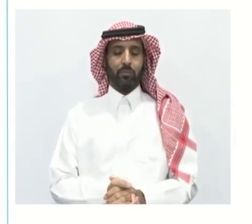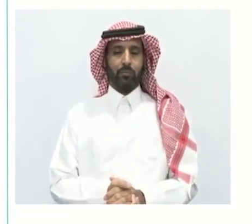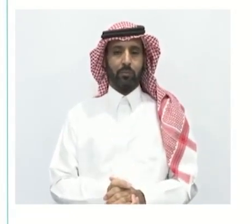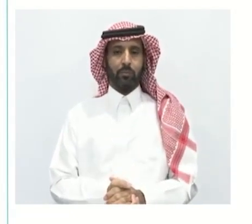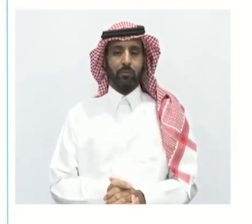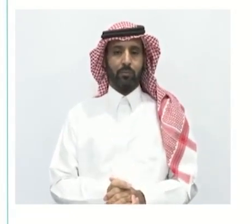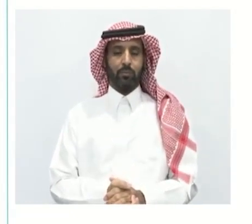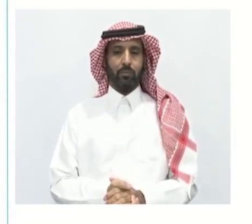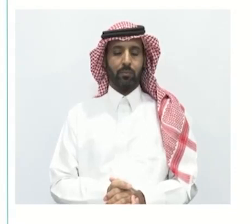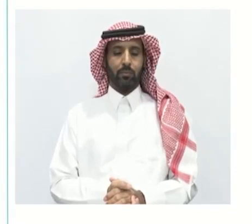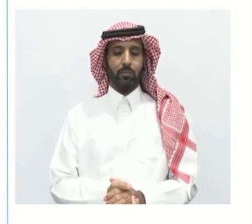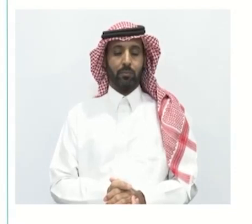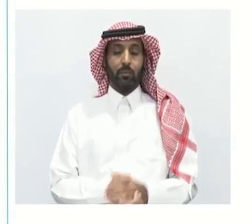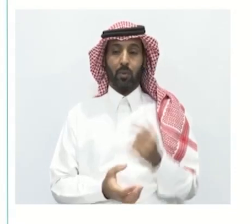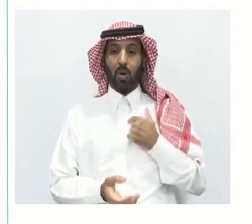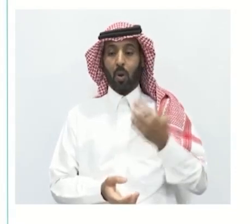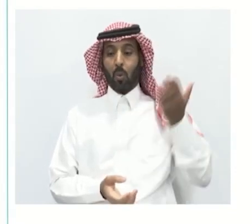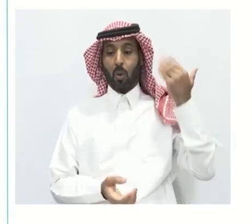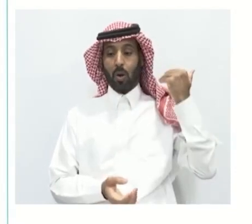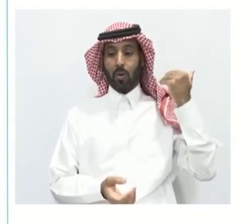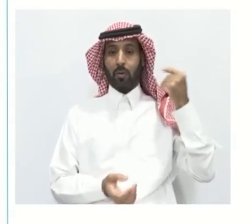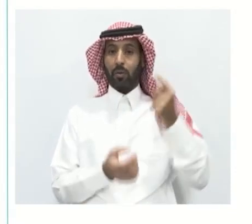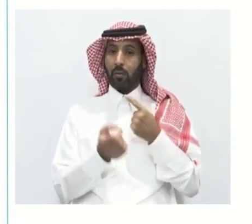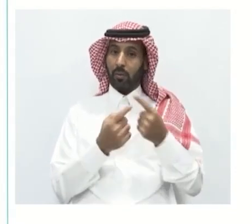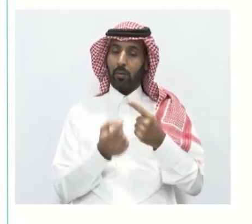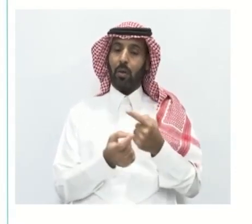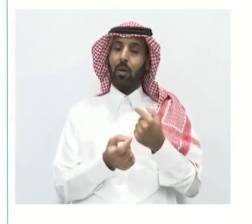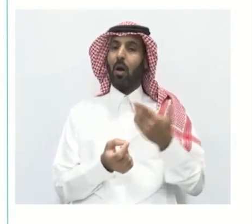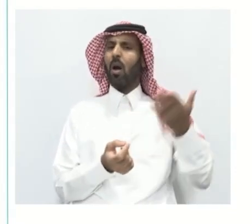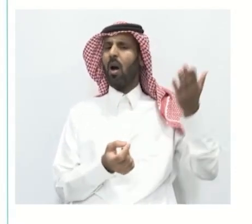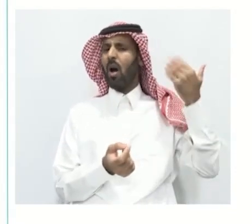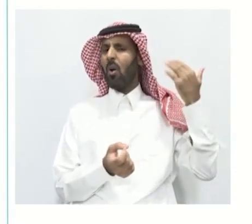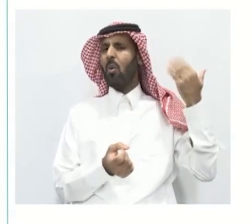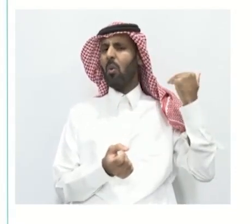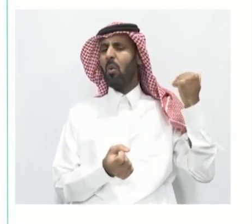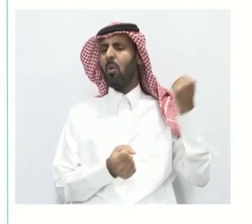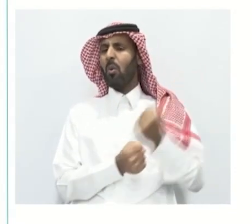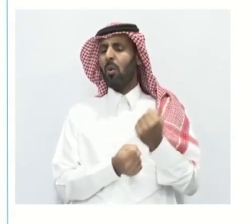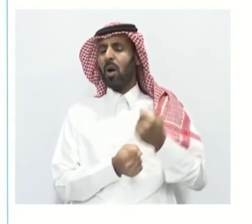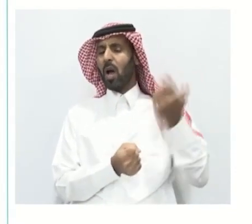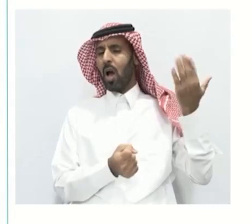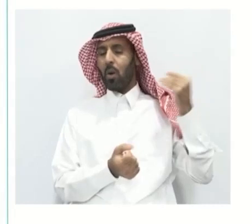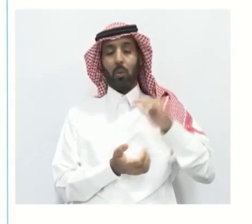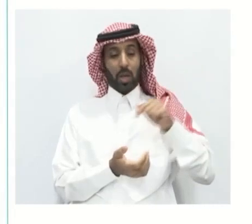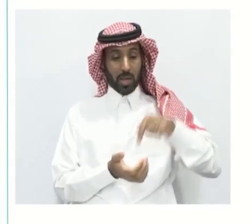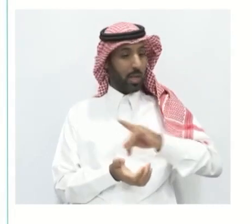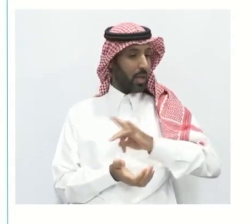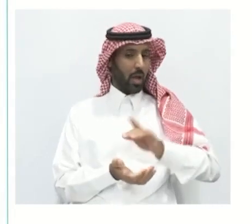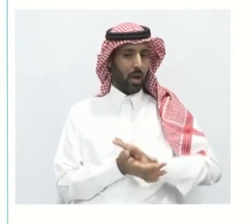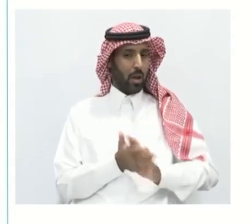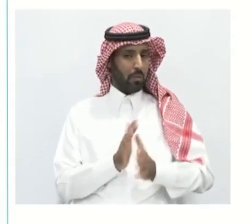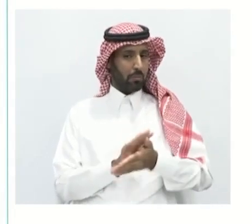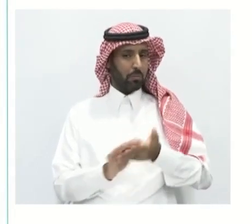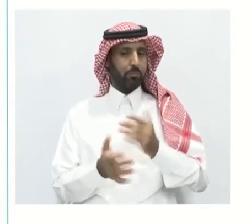itself. We used to be to talk about past states that are no longer true. To